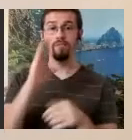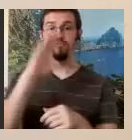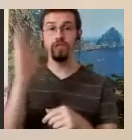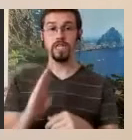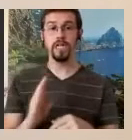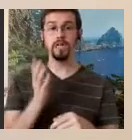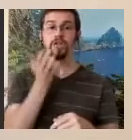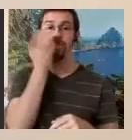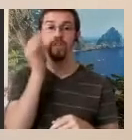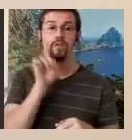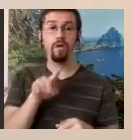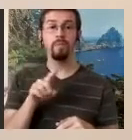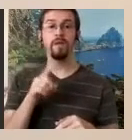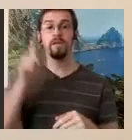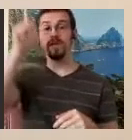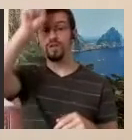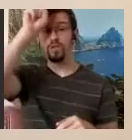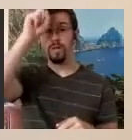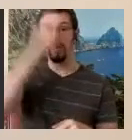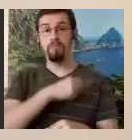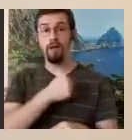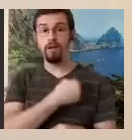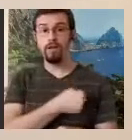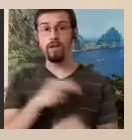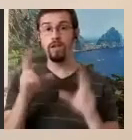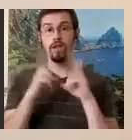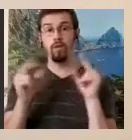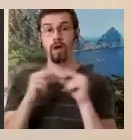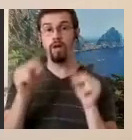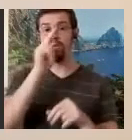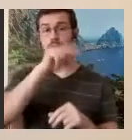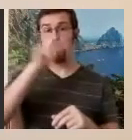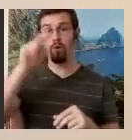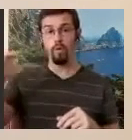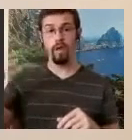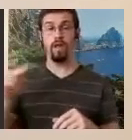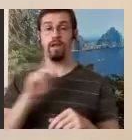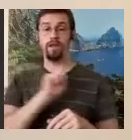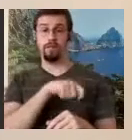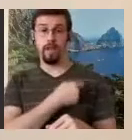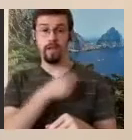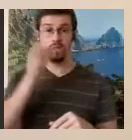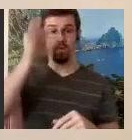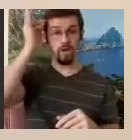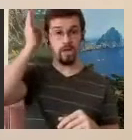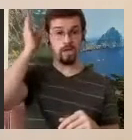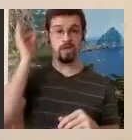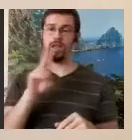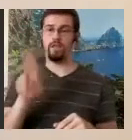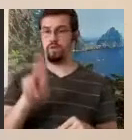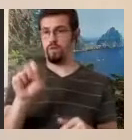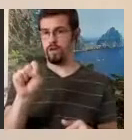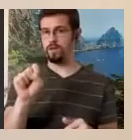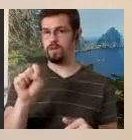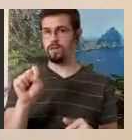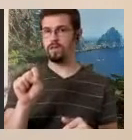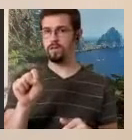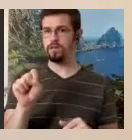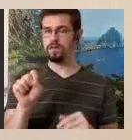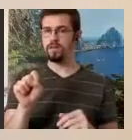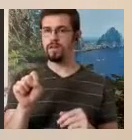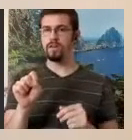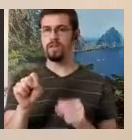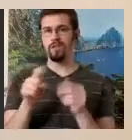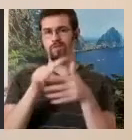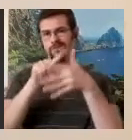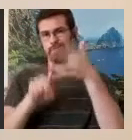Malta, Nicaragua, Norway, Spain, Tunisia, and United States. These are literature puddles, okay, not dictionary puddles. They're the literature